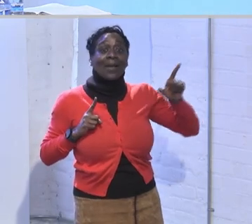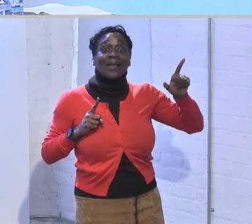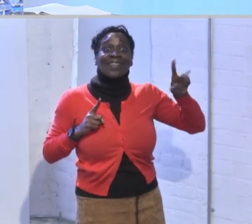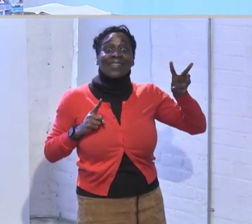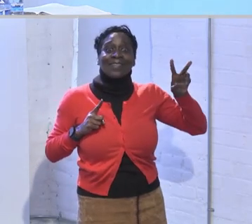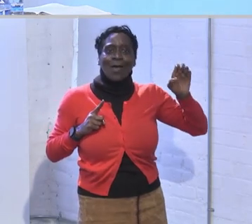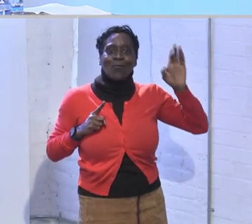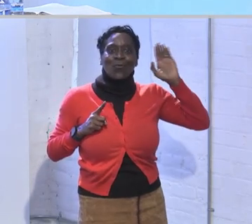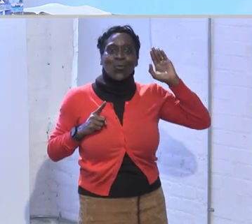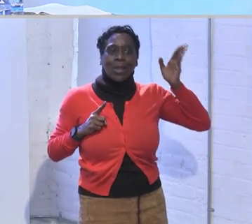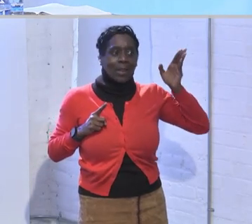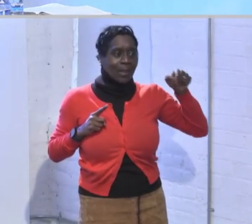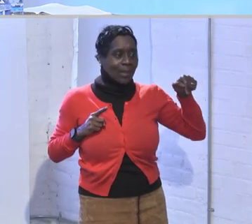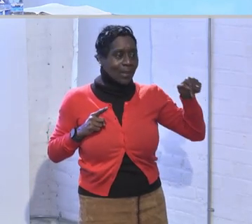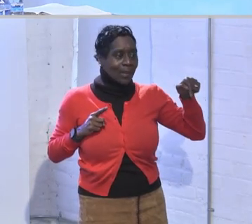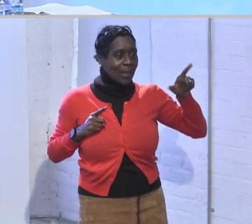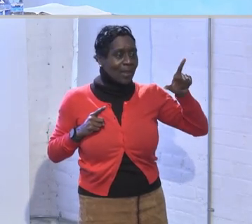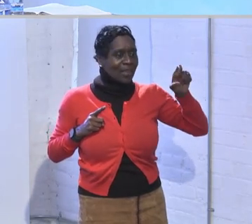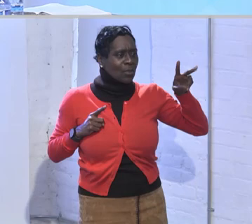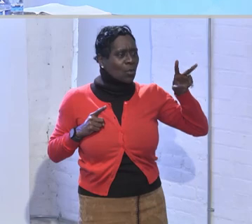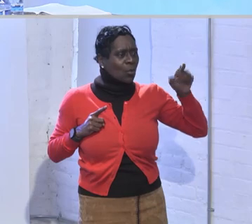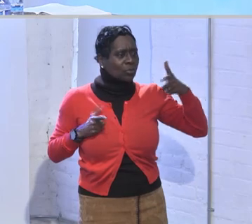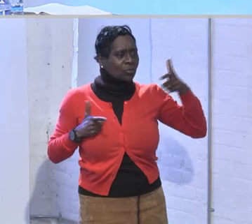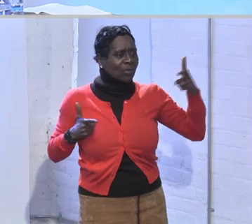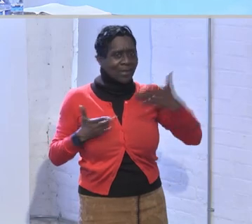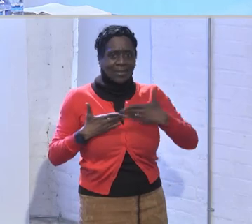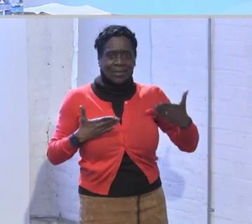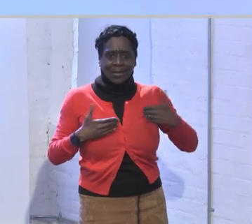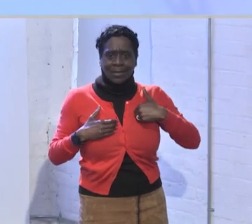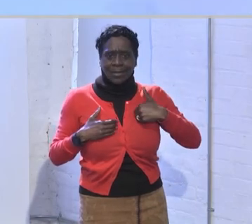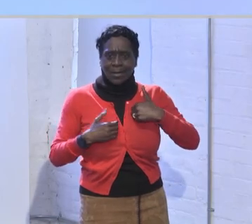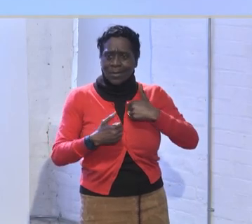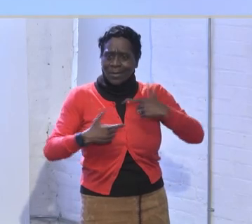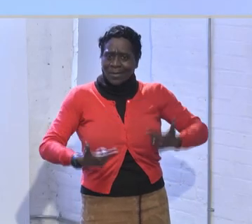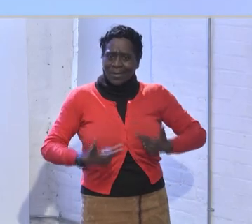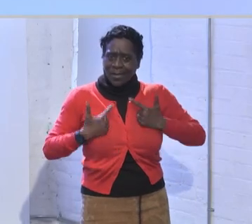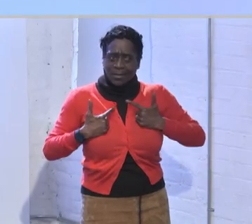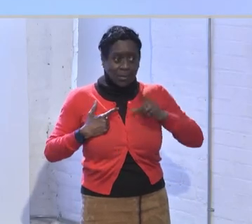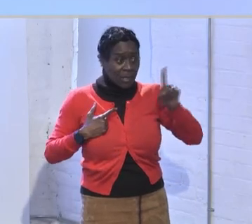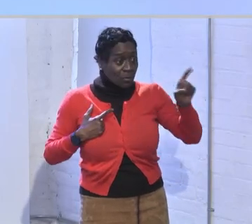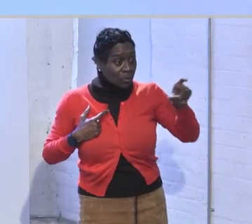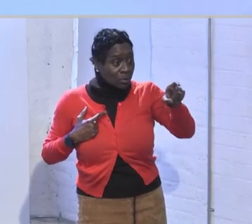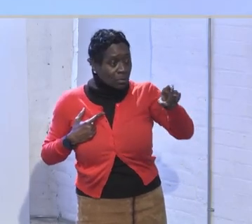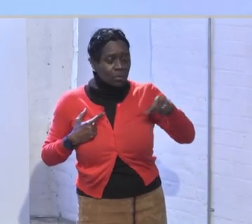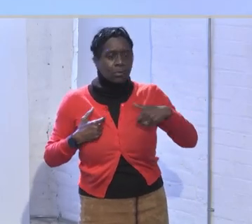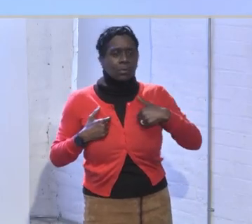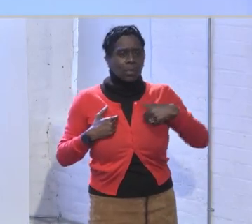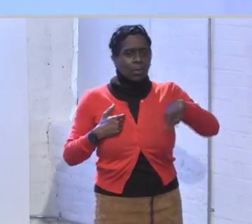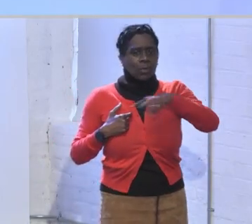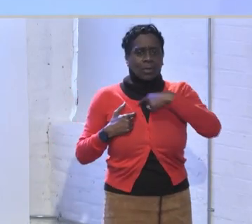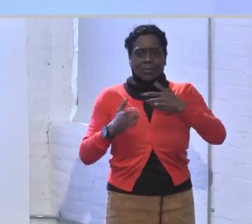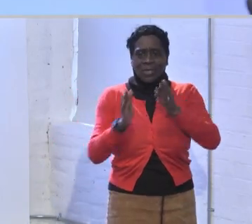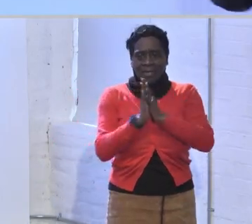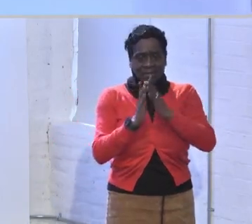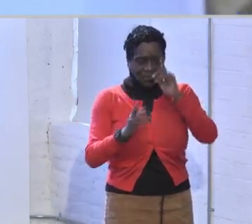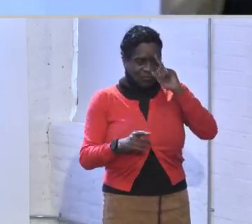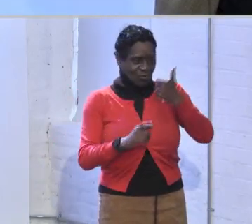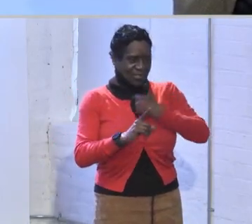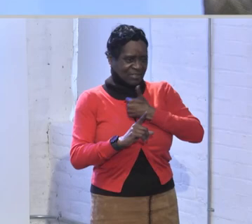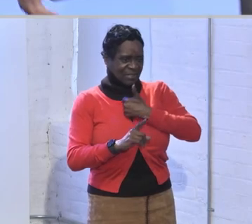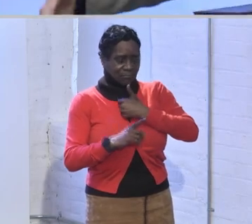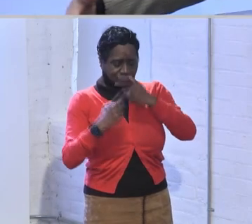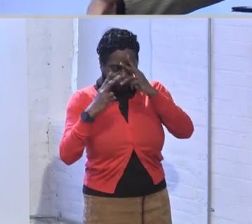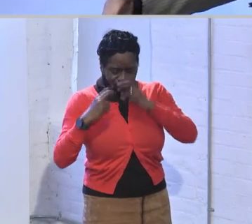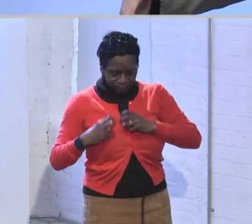certainly does. And so what is the greatest love in our life? And so let me ask you this question. Now we're asking this of ourselves, and I think we have